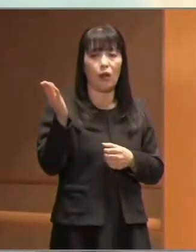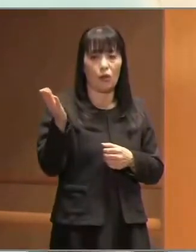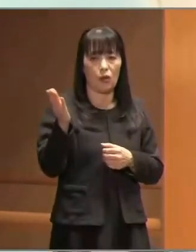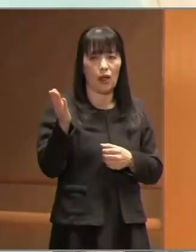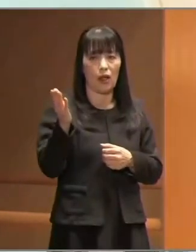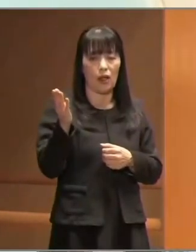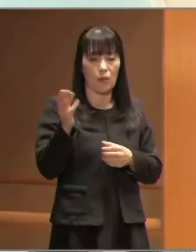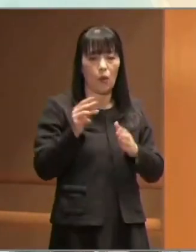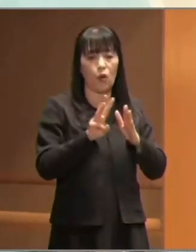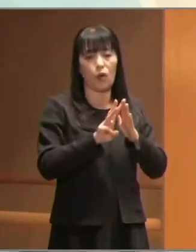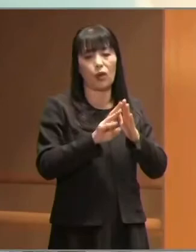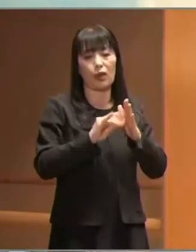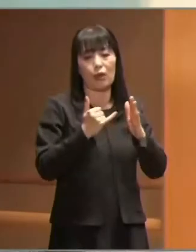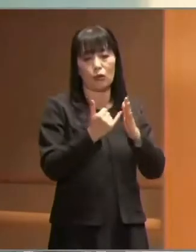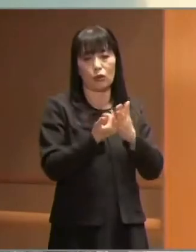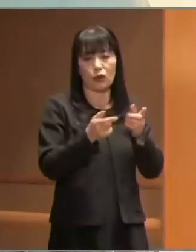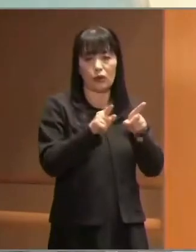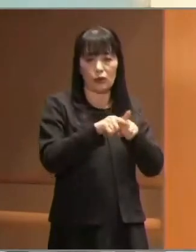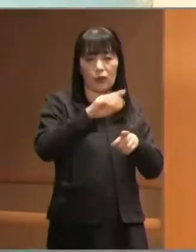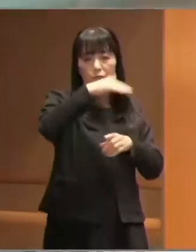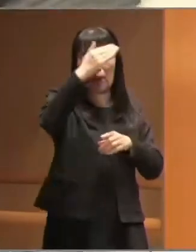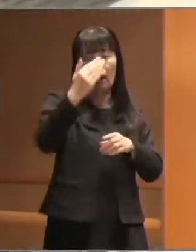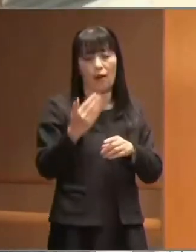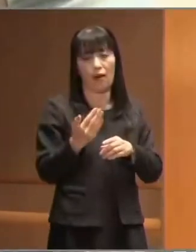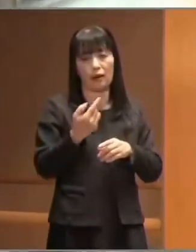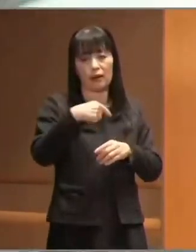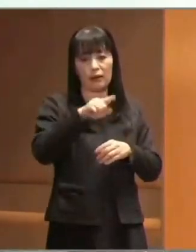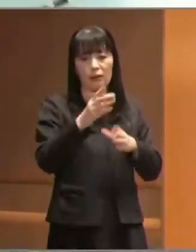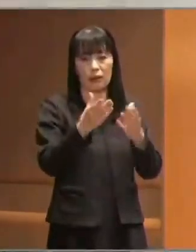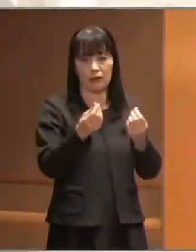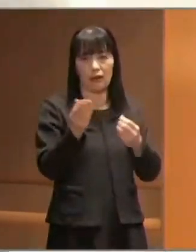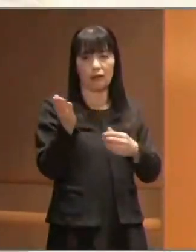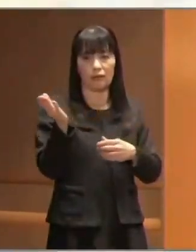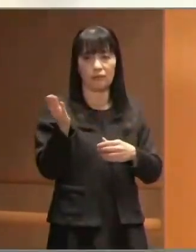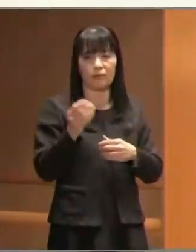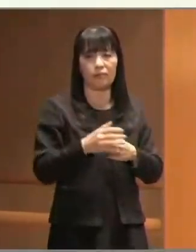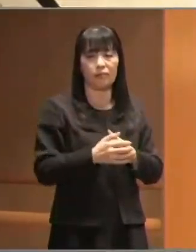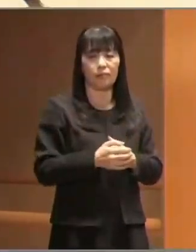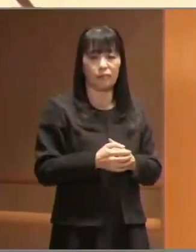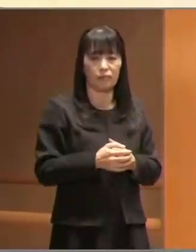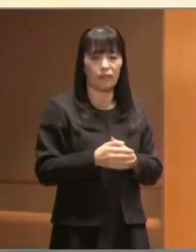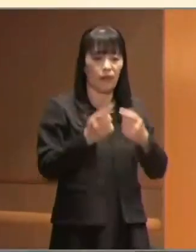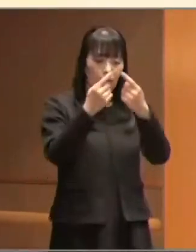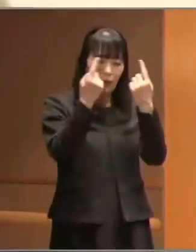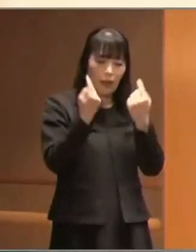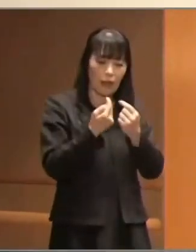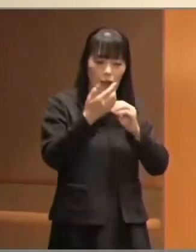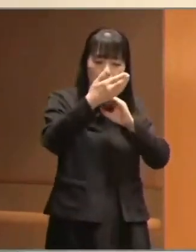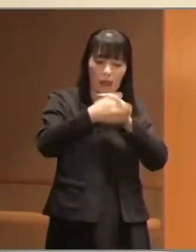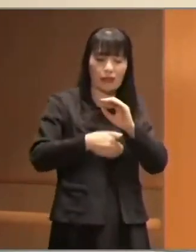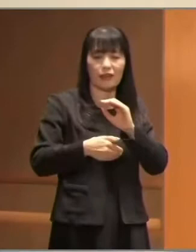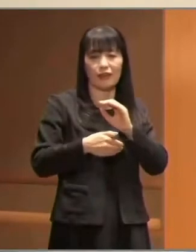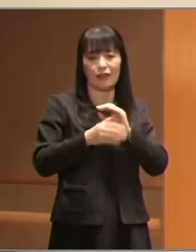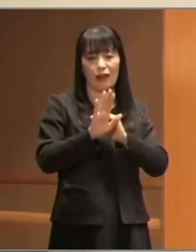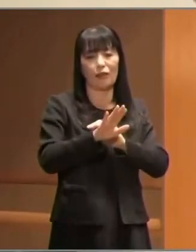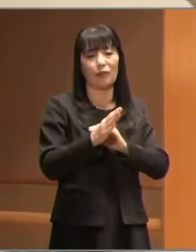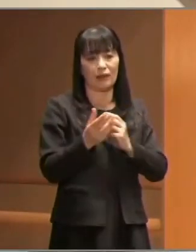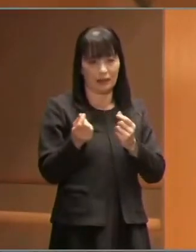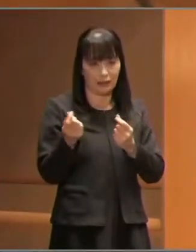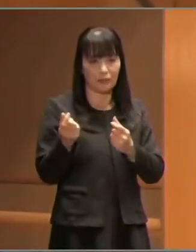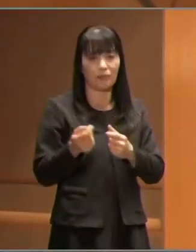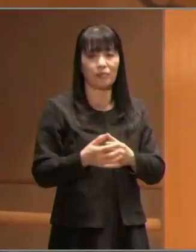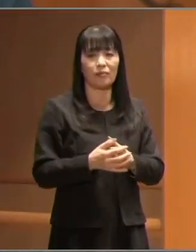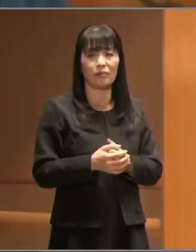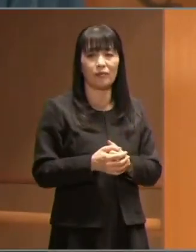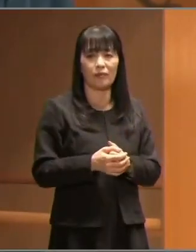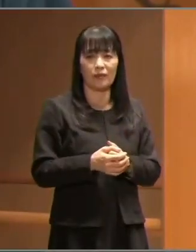And again, this is with the family. Yugen Flower. So these are the private